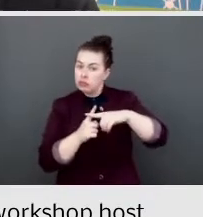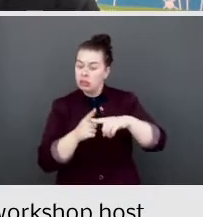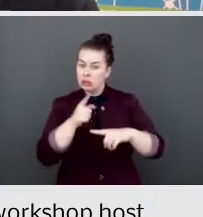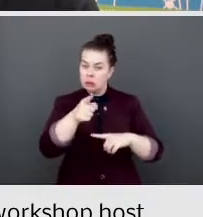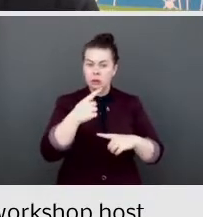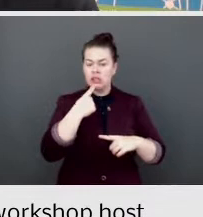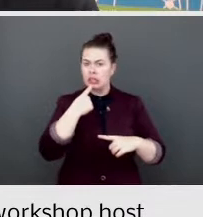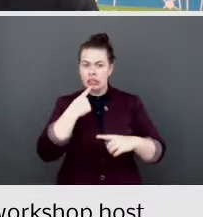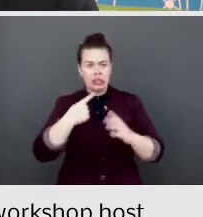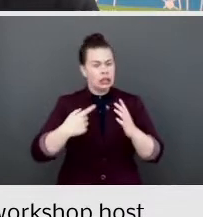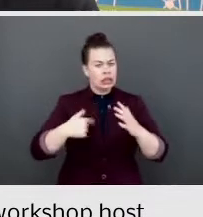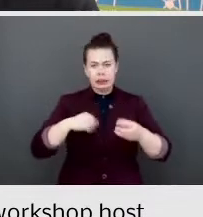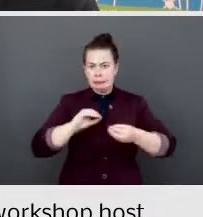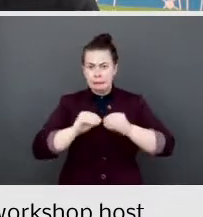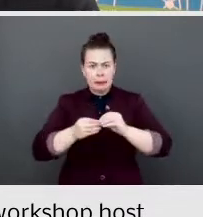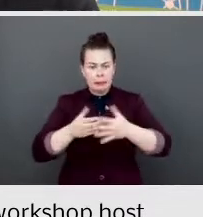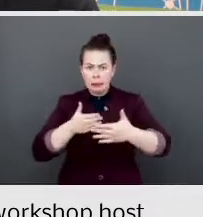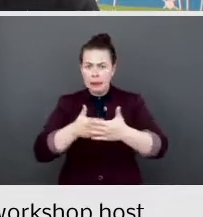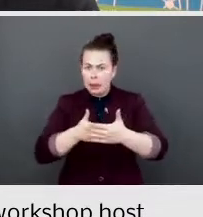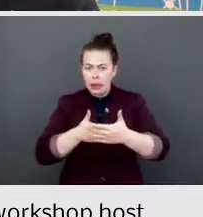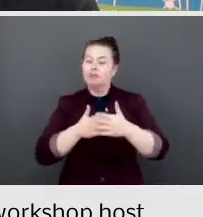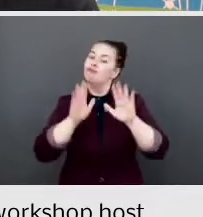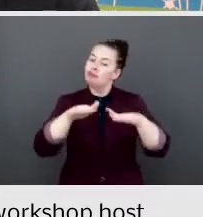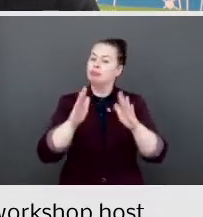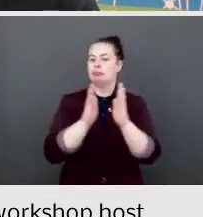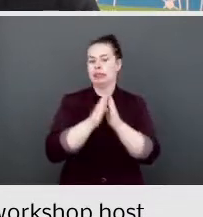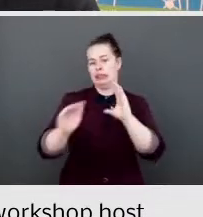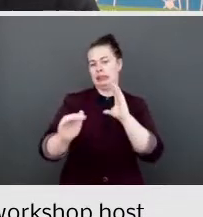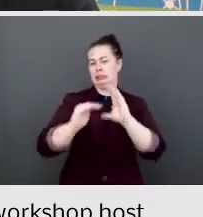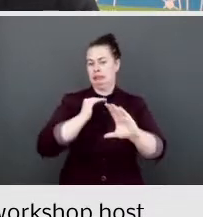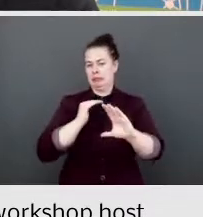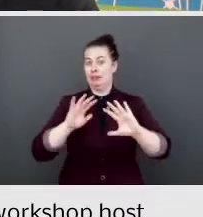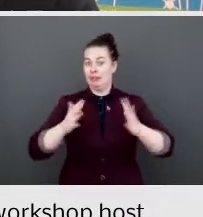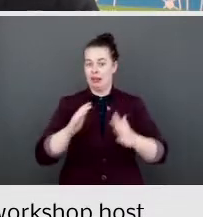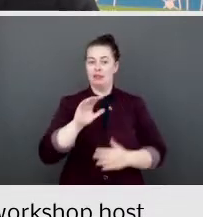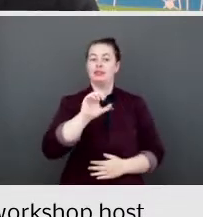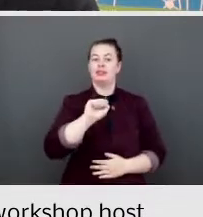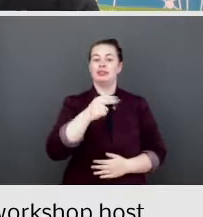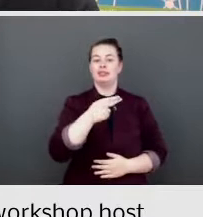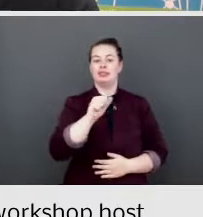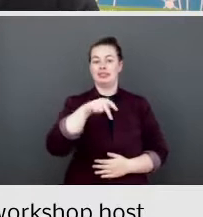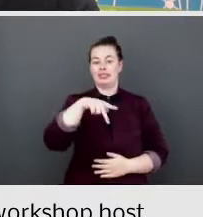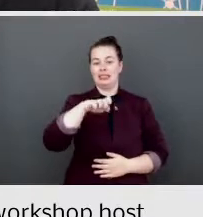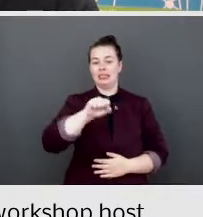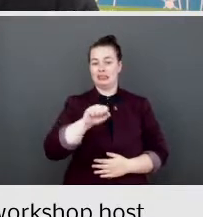Additionally, if you have any problems that you should encounter, please don't hesitate to contact us